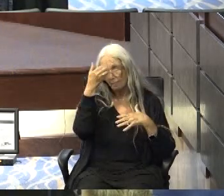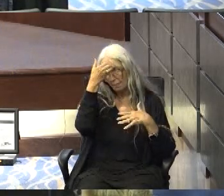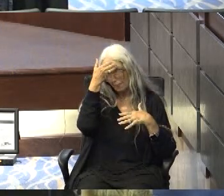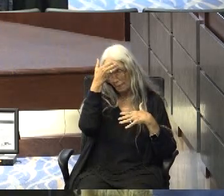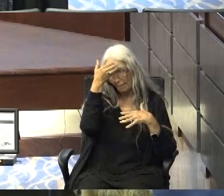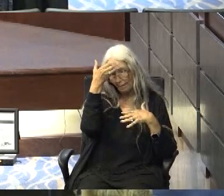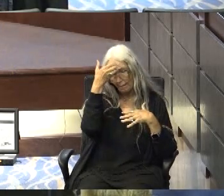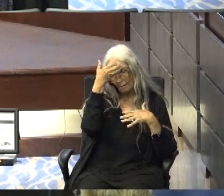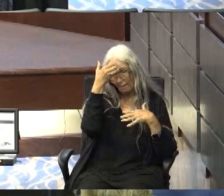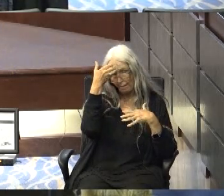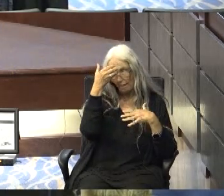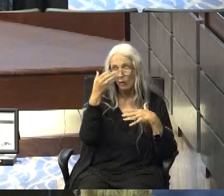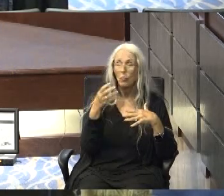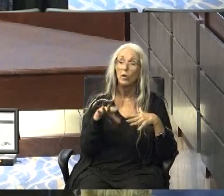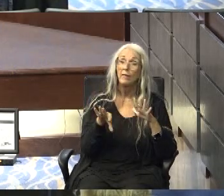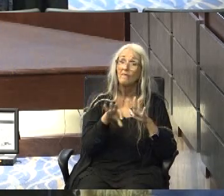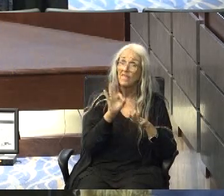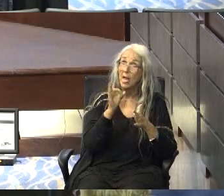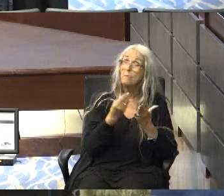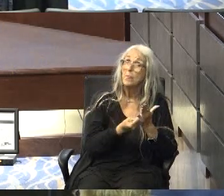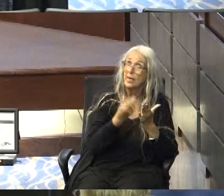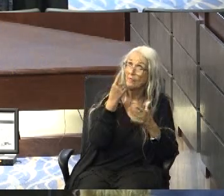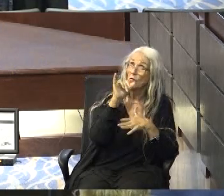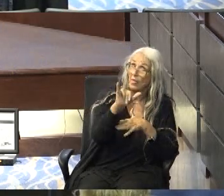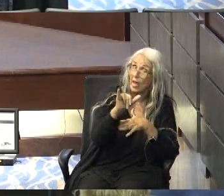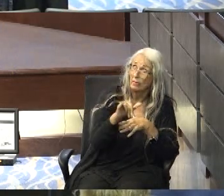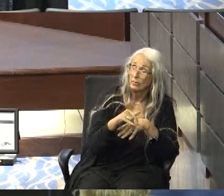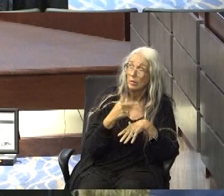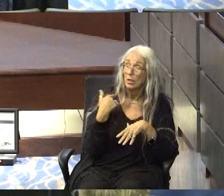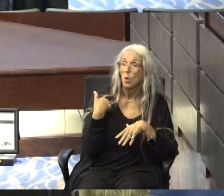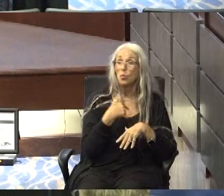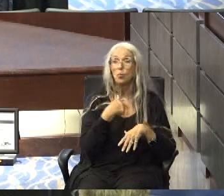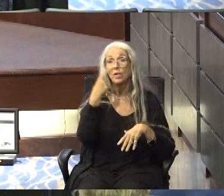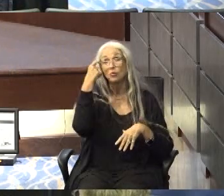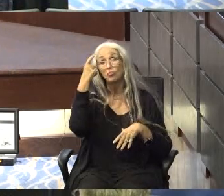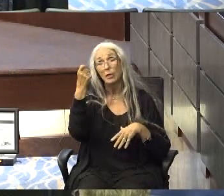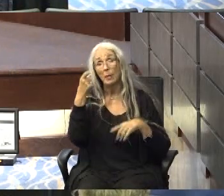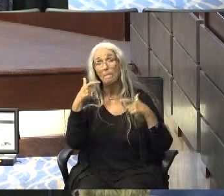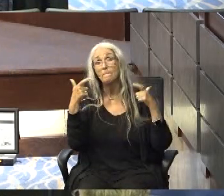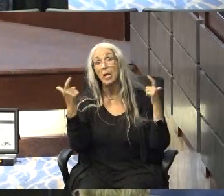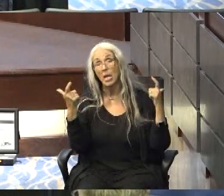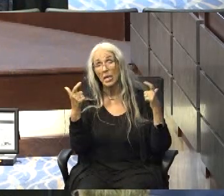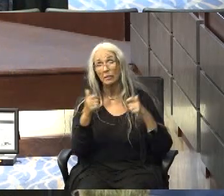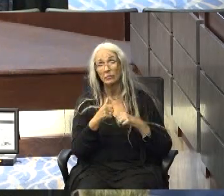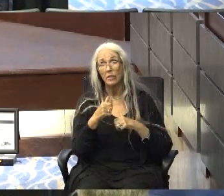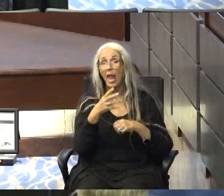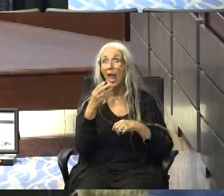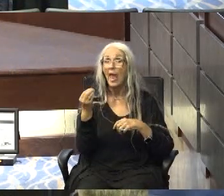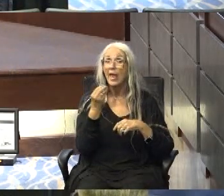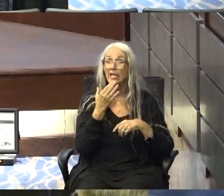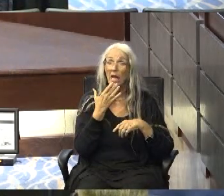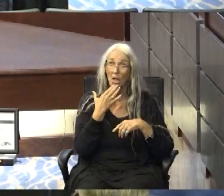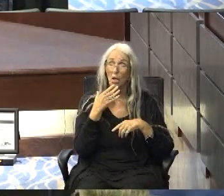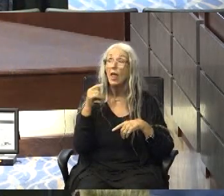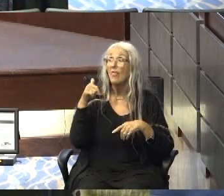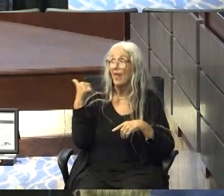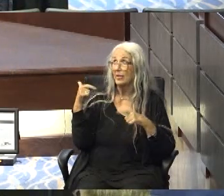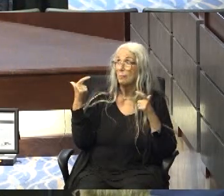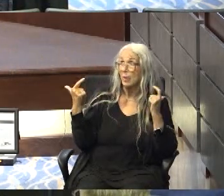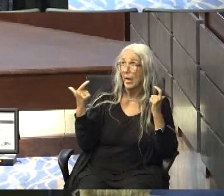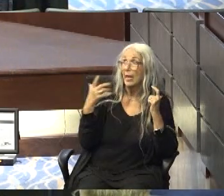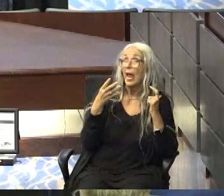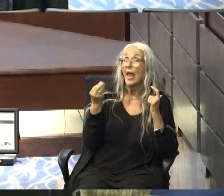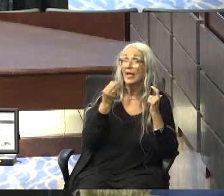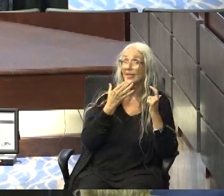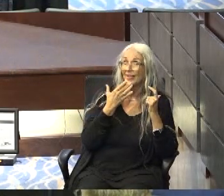certainly gonna have to find some money for it. Because we dream big and in color, and this is big and in color. So, you know,